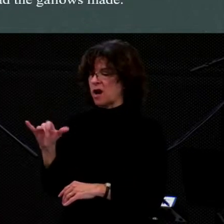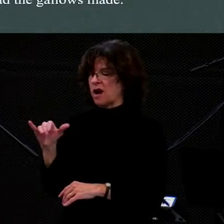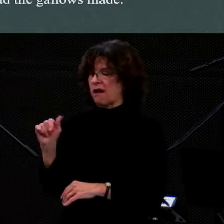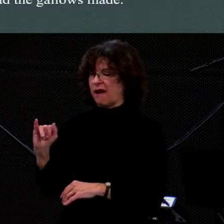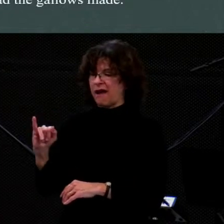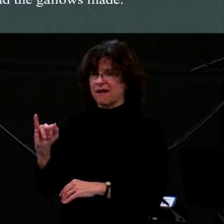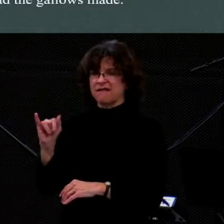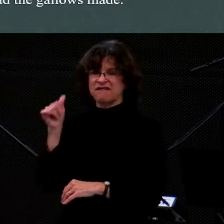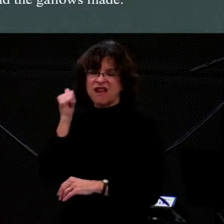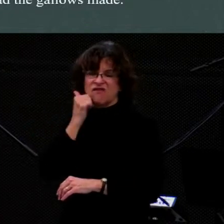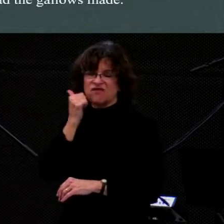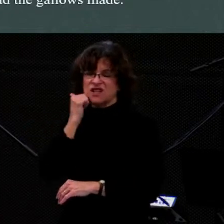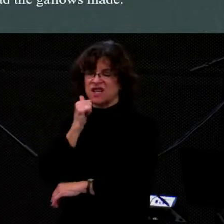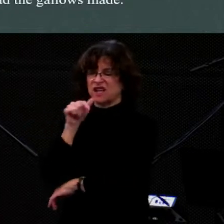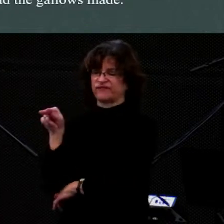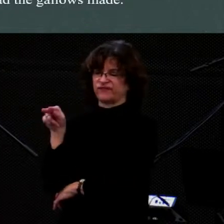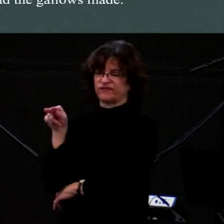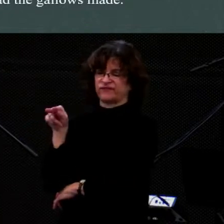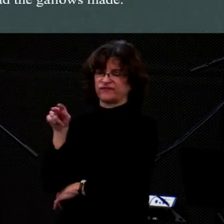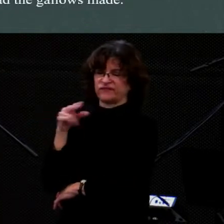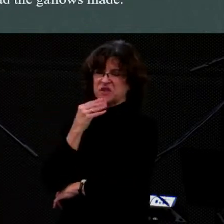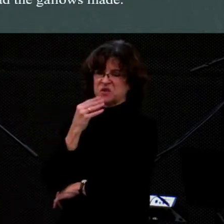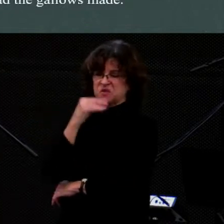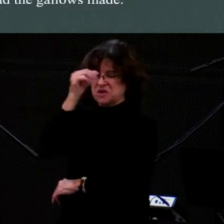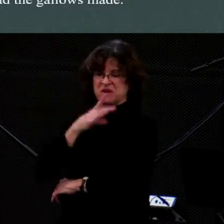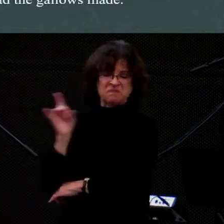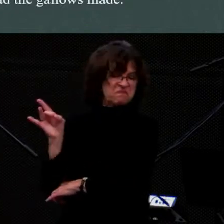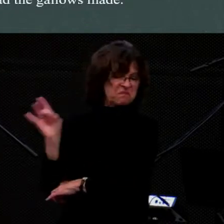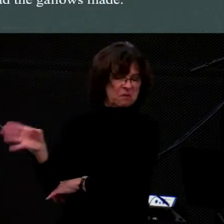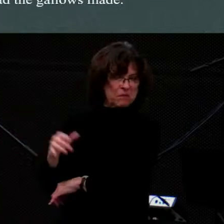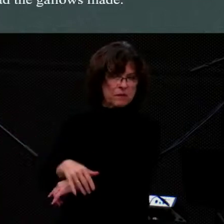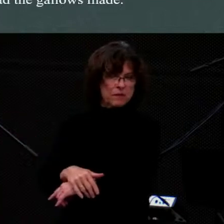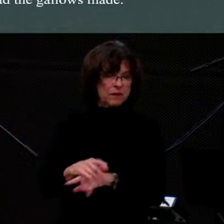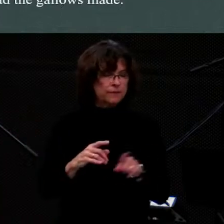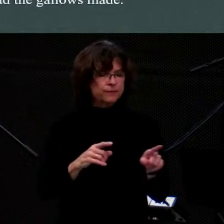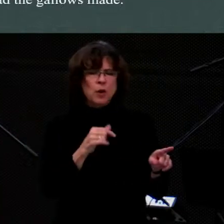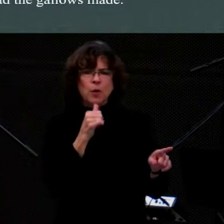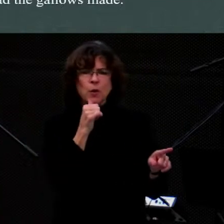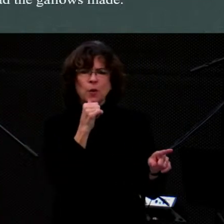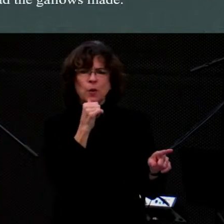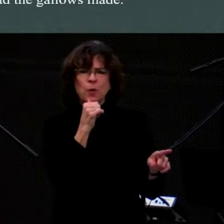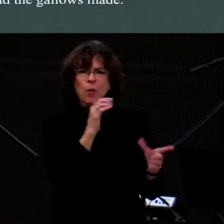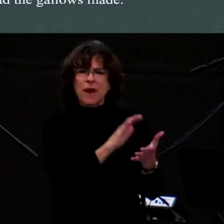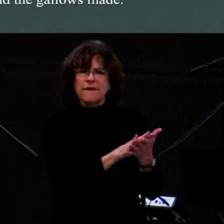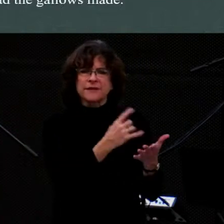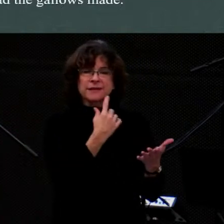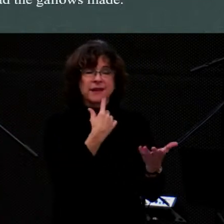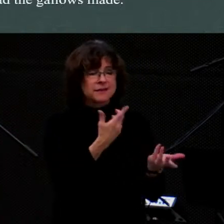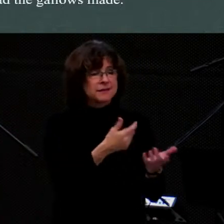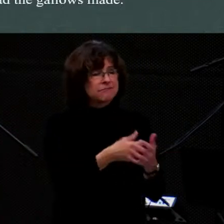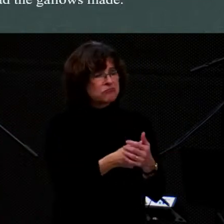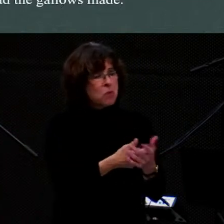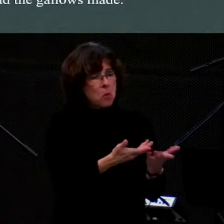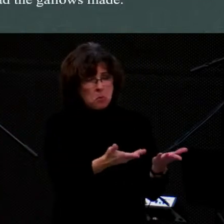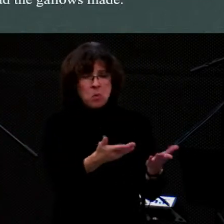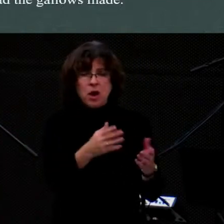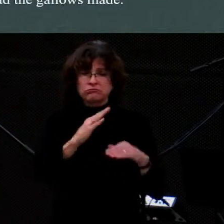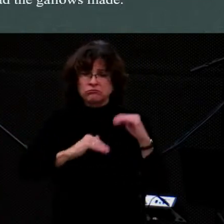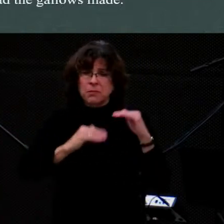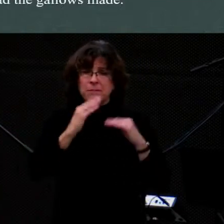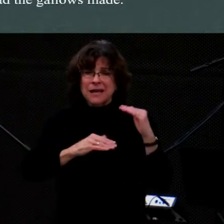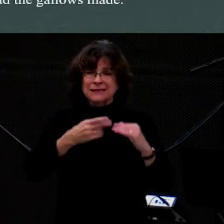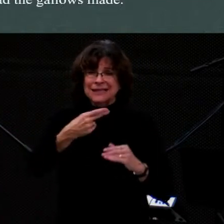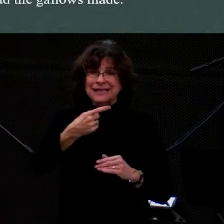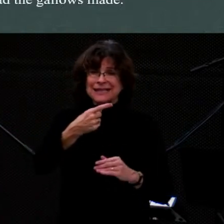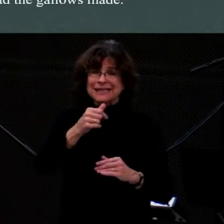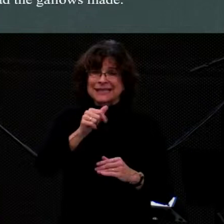gate." Then his wife Zeresh and his friends said to him, "Let a gallows 50 cubits high be made, and in the morning tell